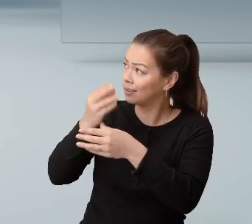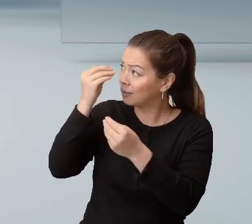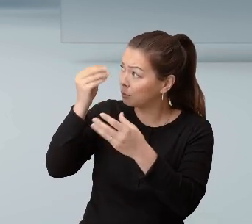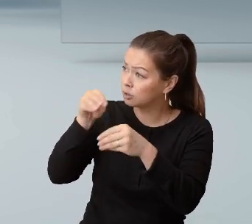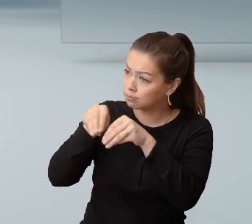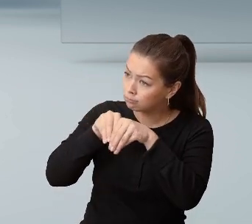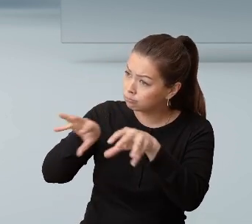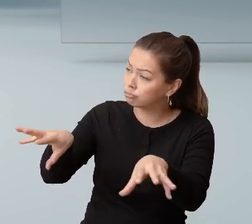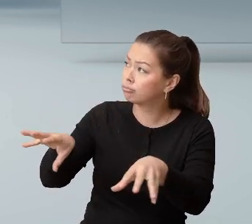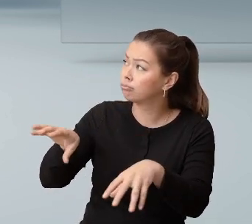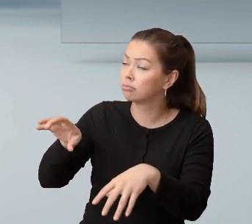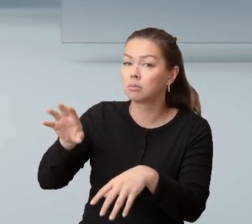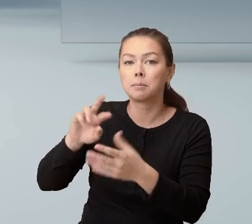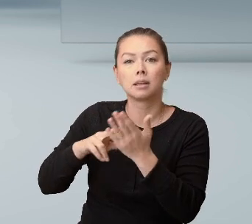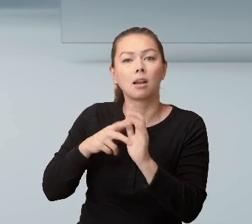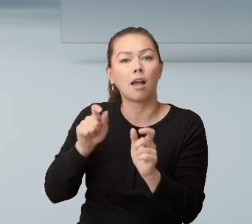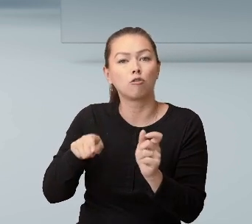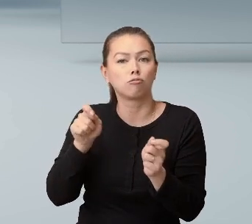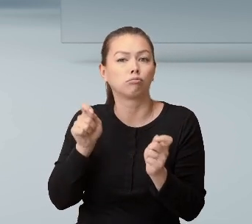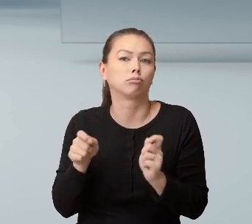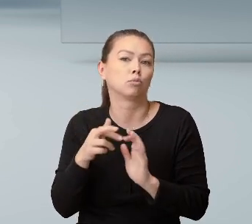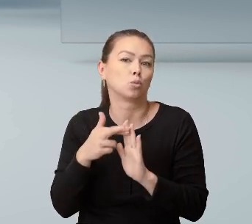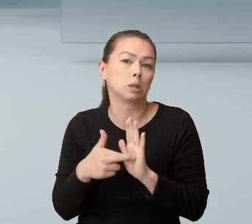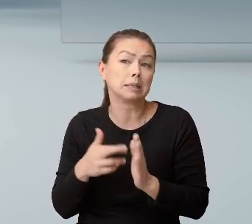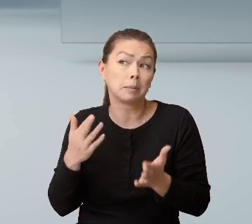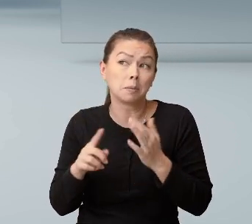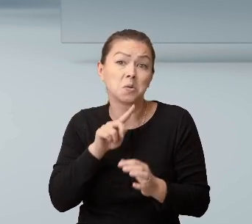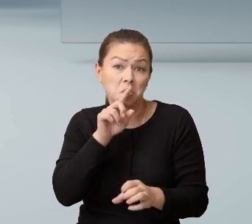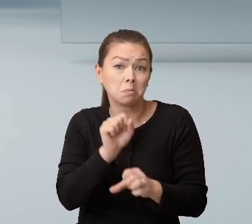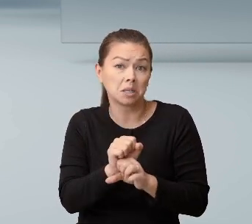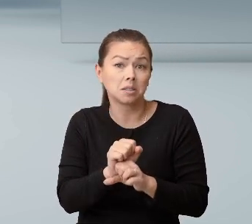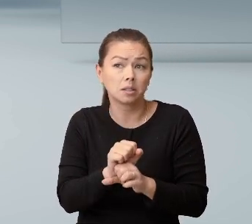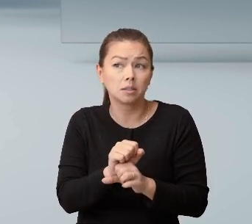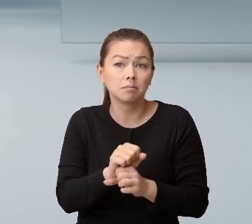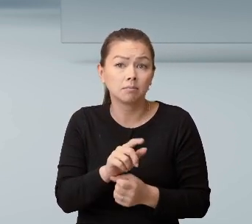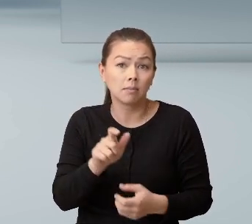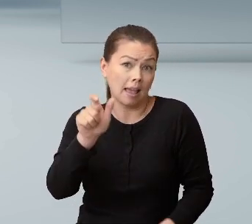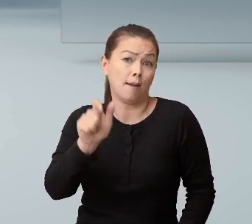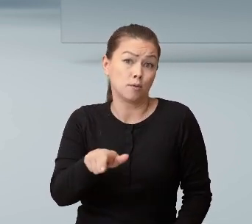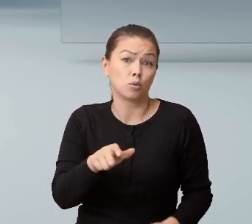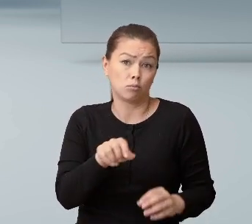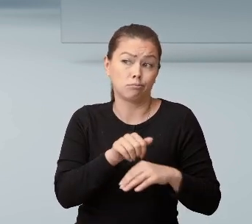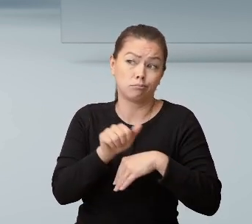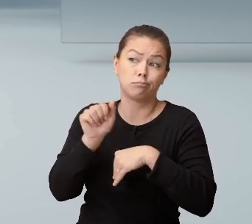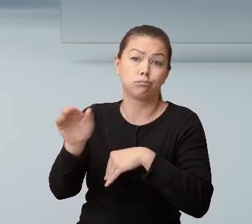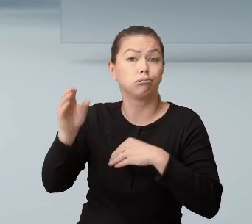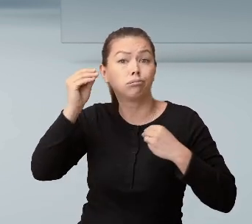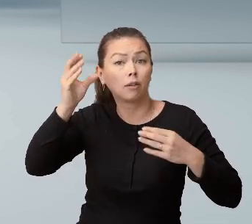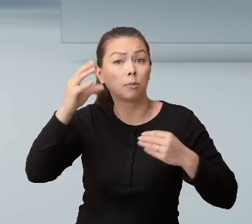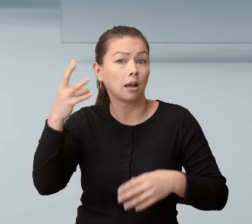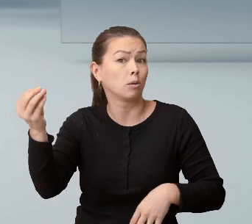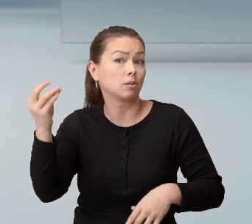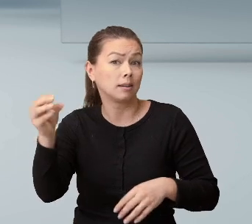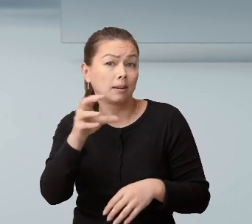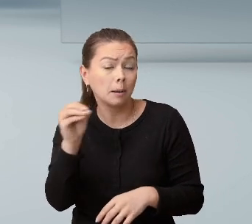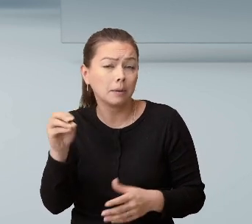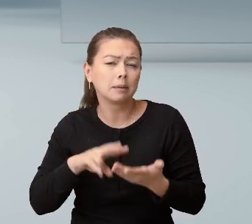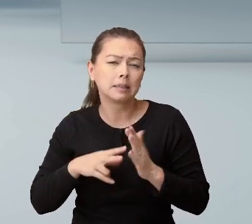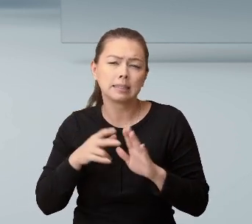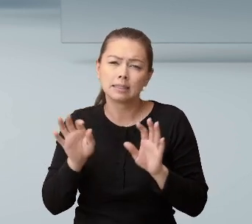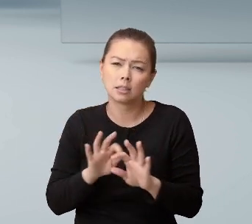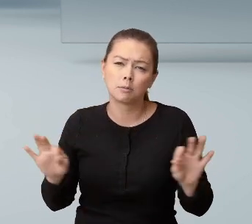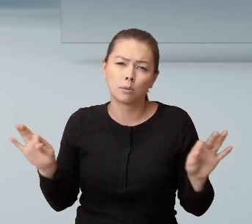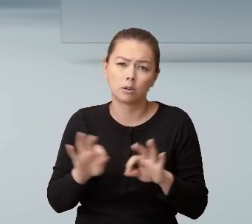say. So maybe it's legitimate use. And one of the key things about these rules is that you